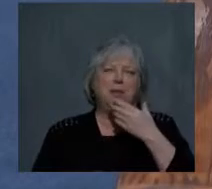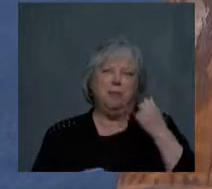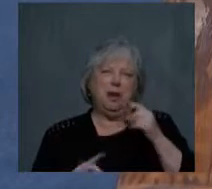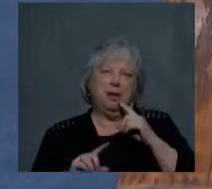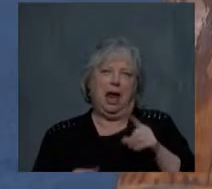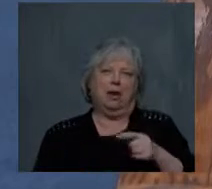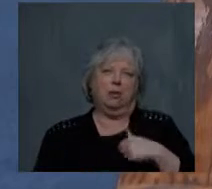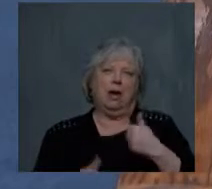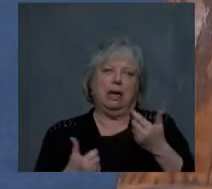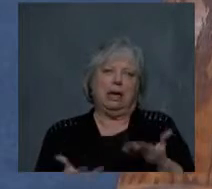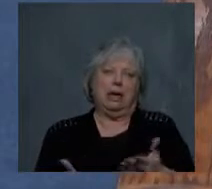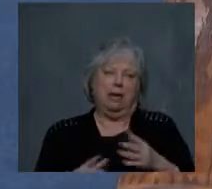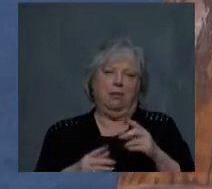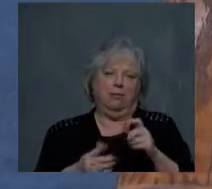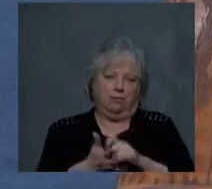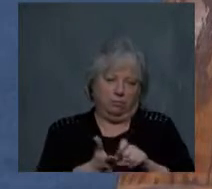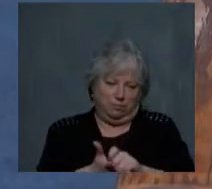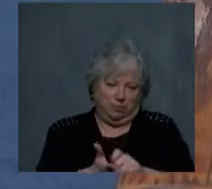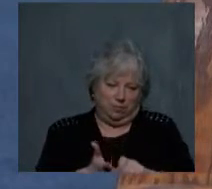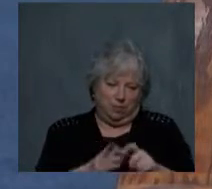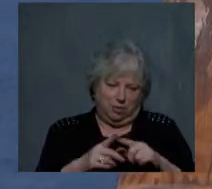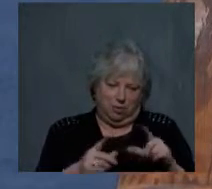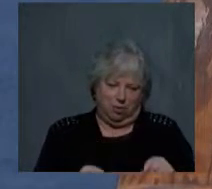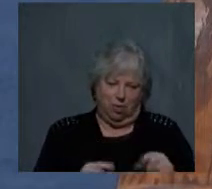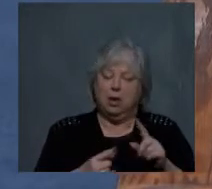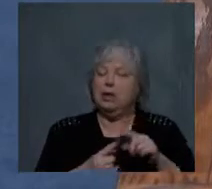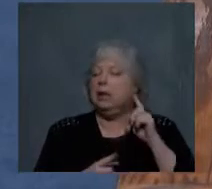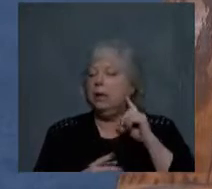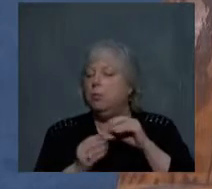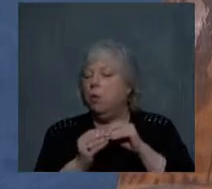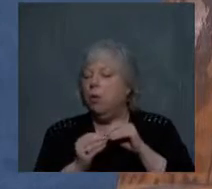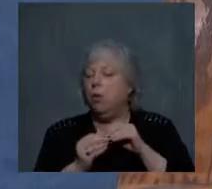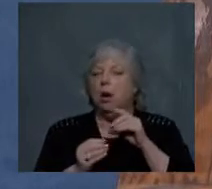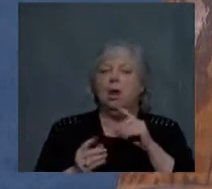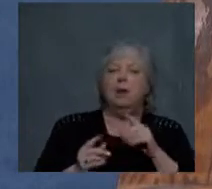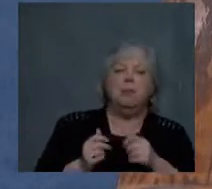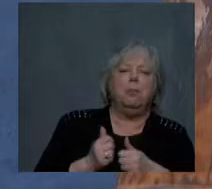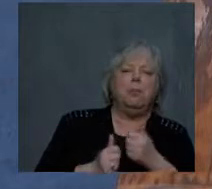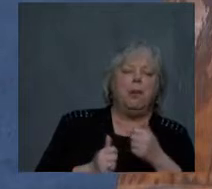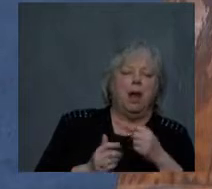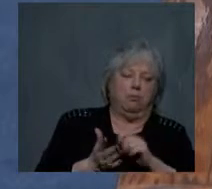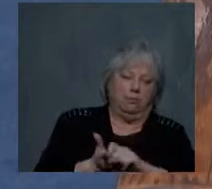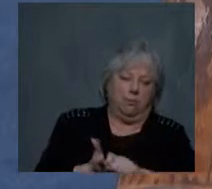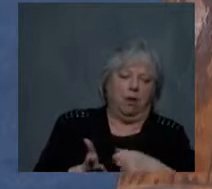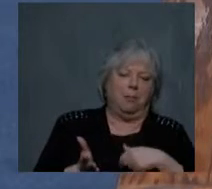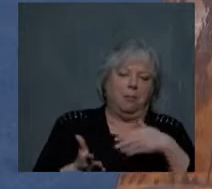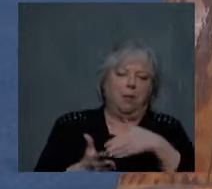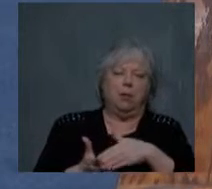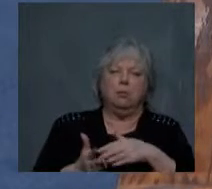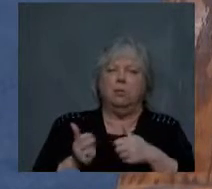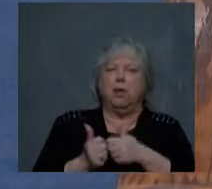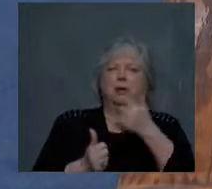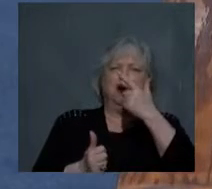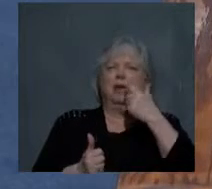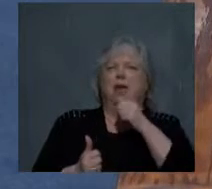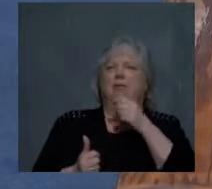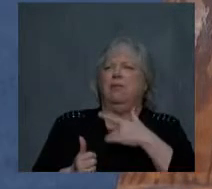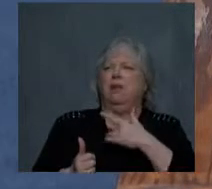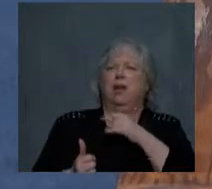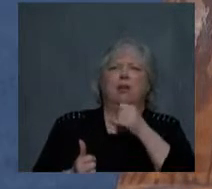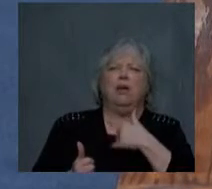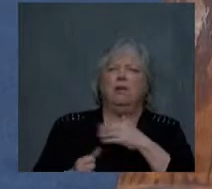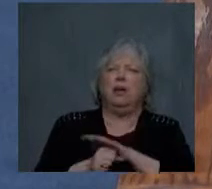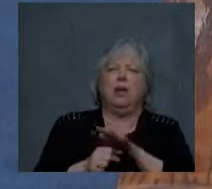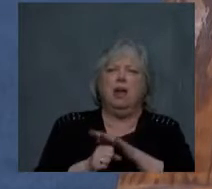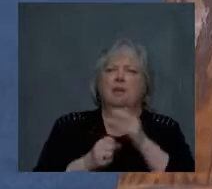card right now, until I hear more information, is opposed, mainly because I don't feel like I have enough